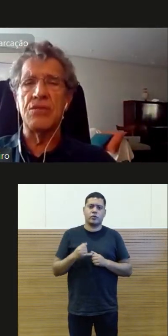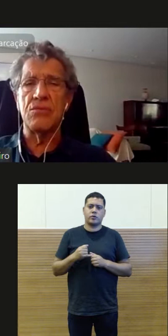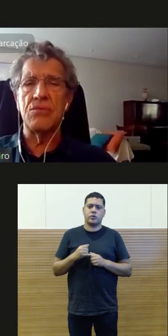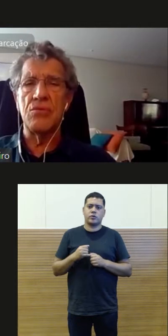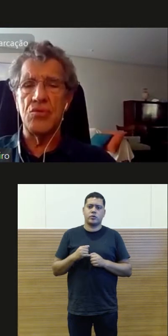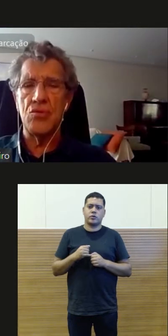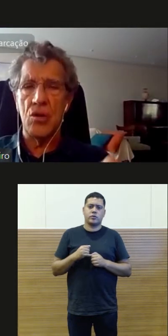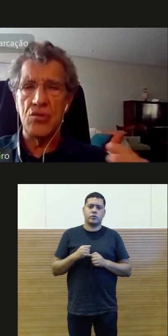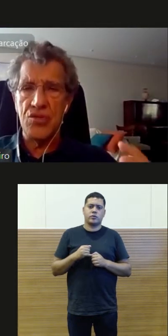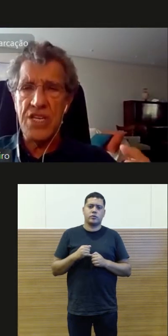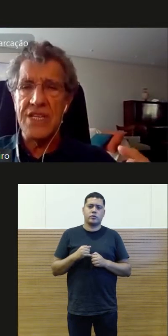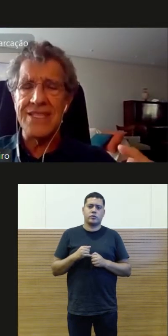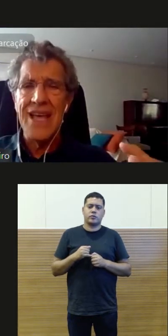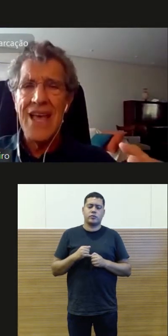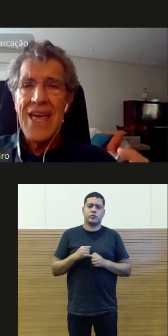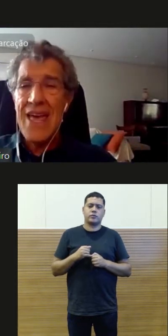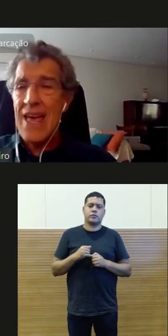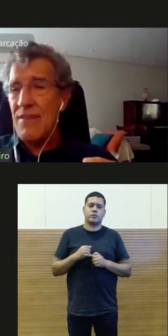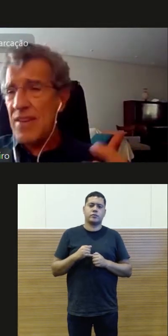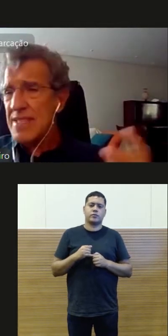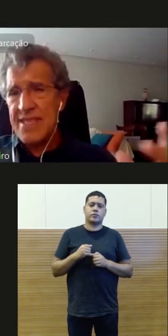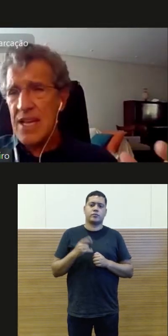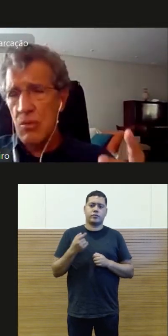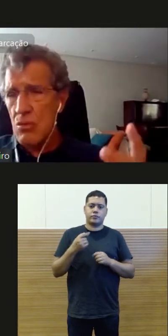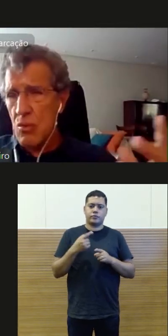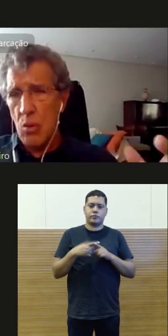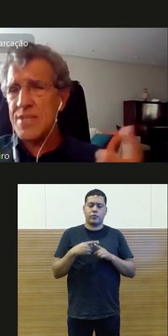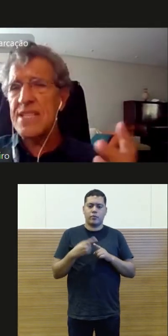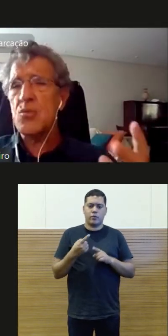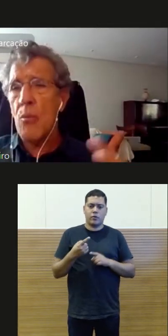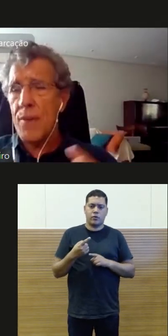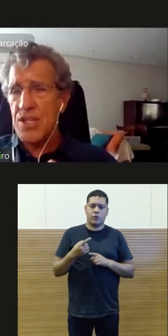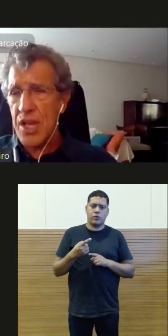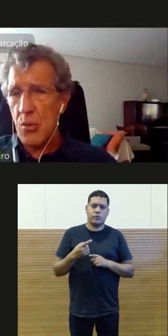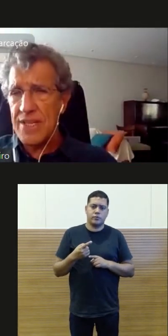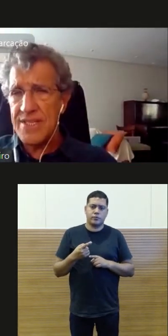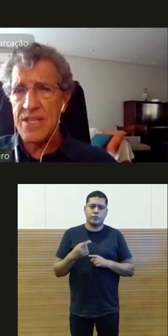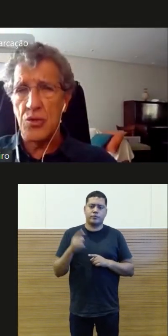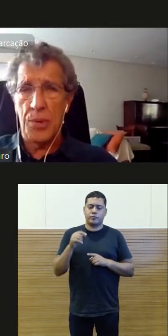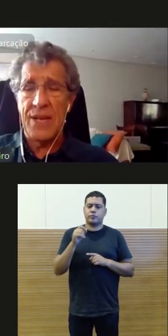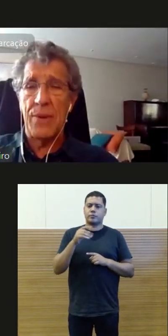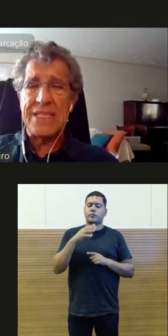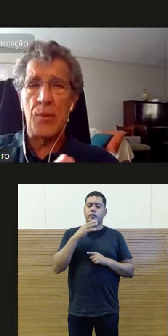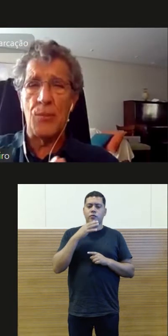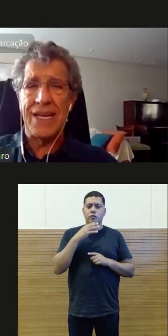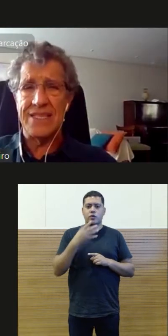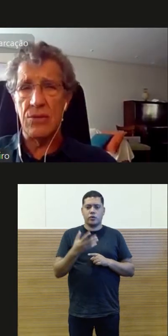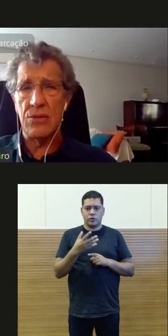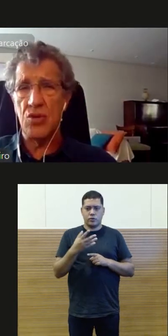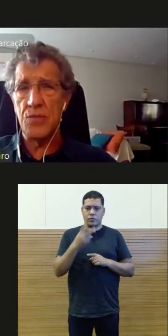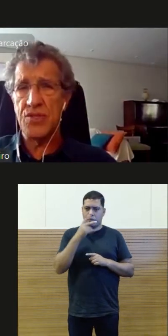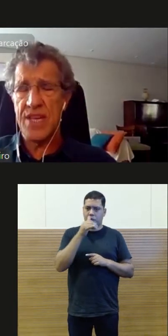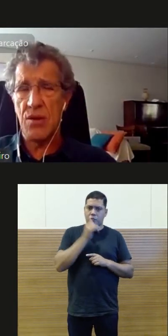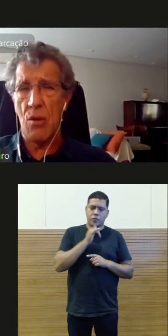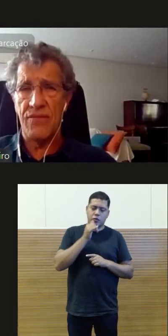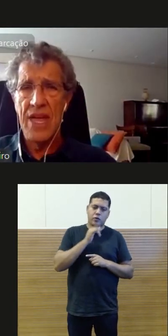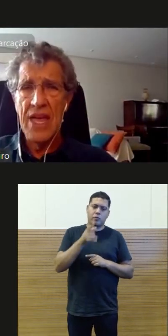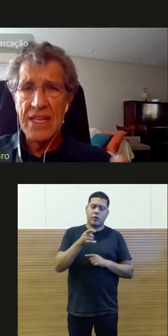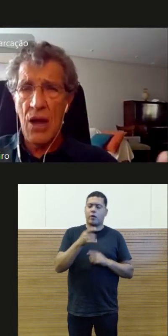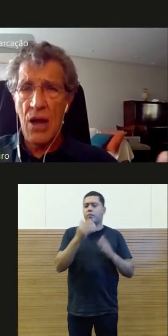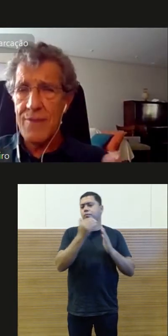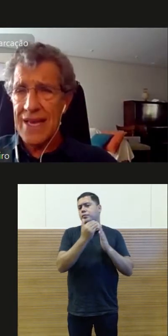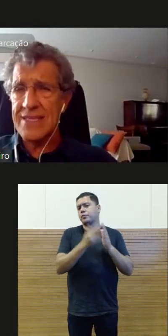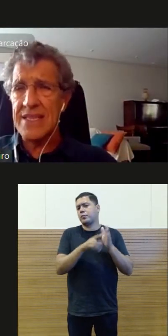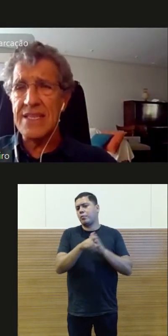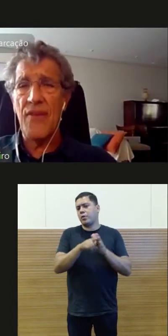is has become important on a, well, has been consensually aware.